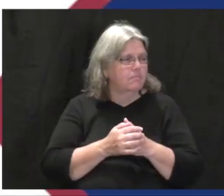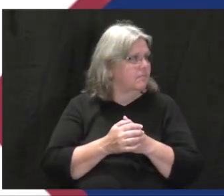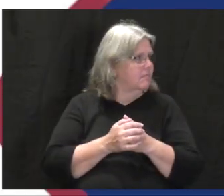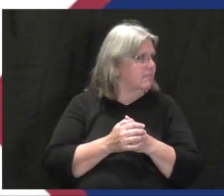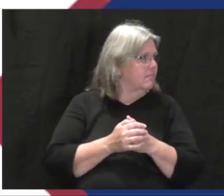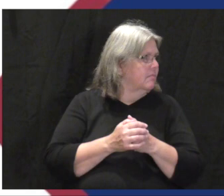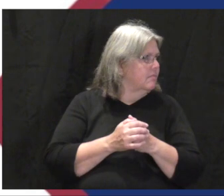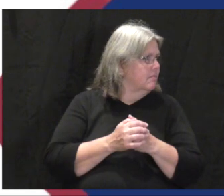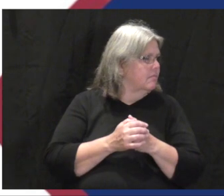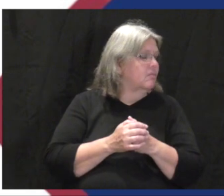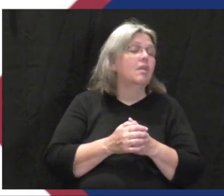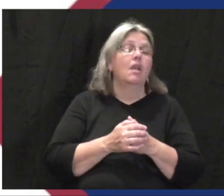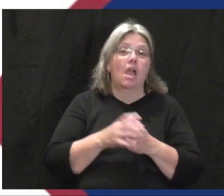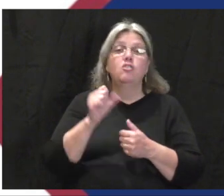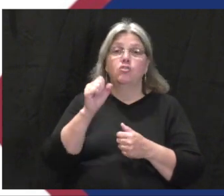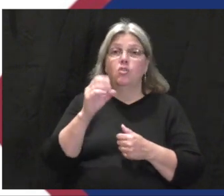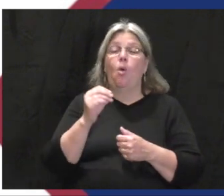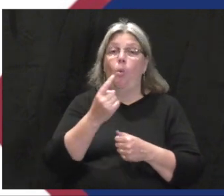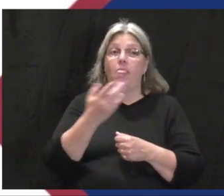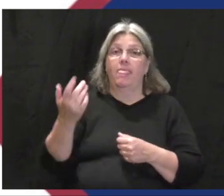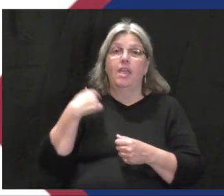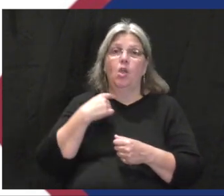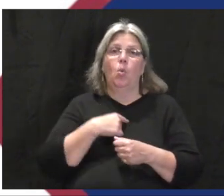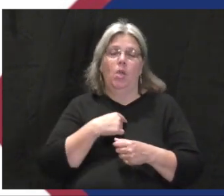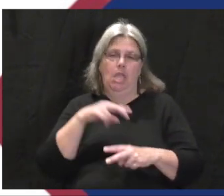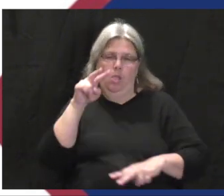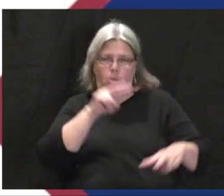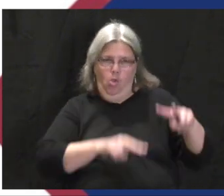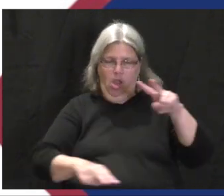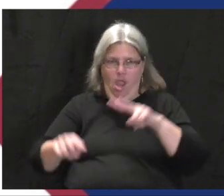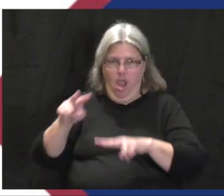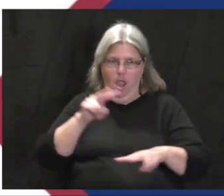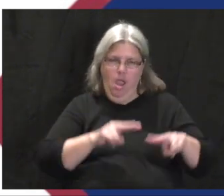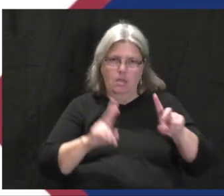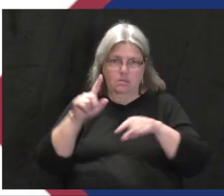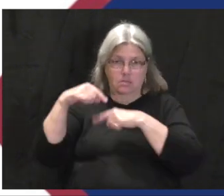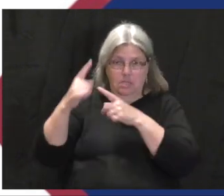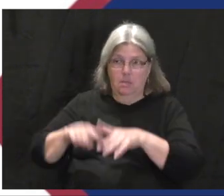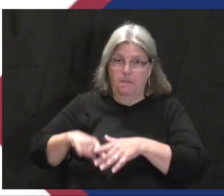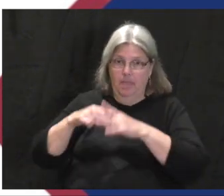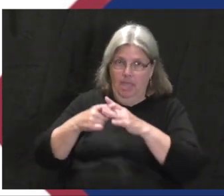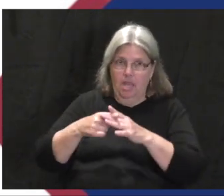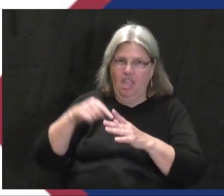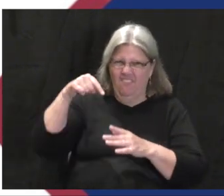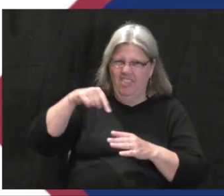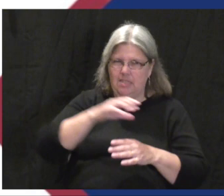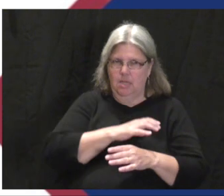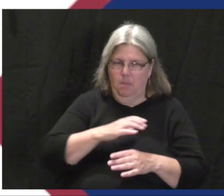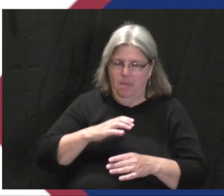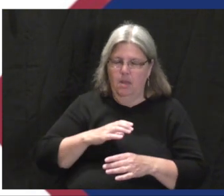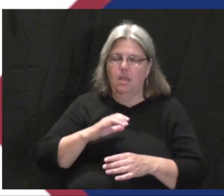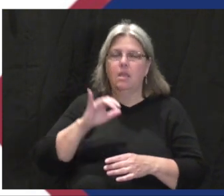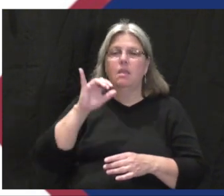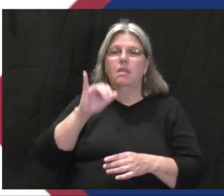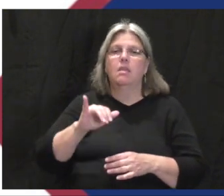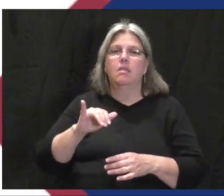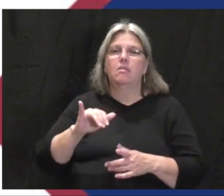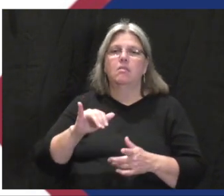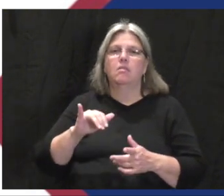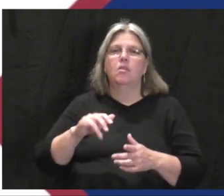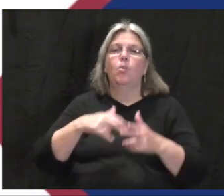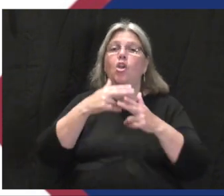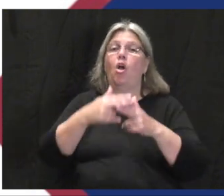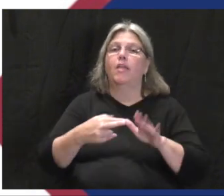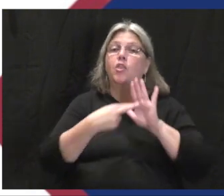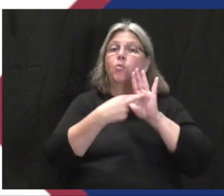Okay. So one of the things that we look at and we've looked at since the beginning of this committee was we call it the representation index. So